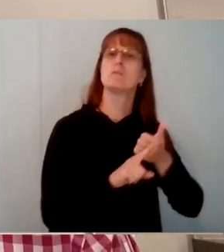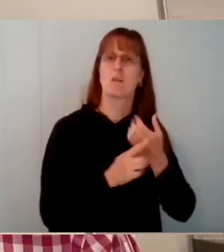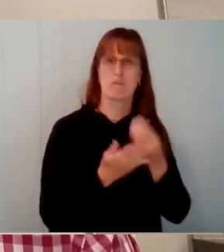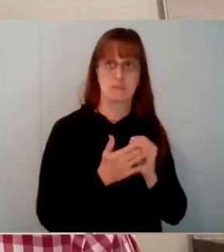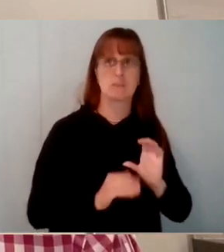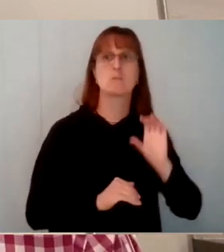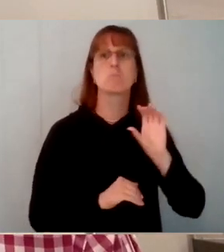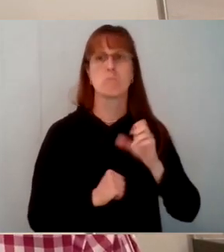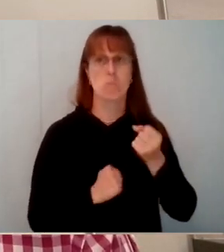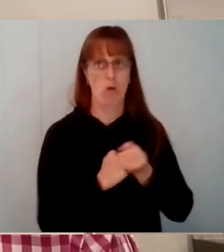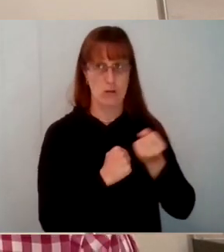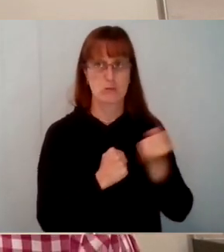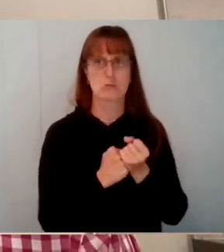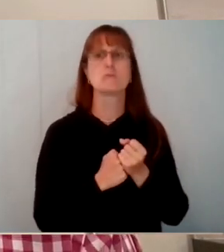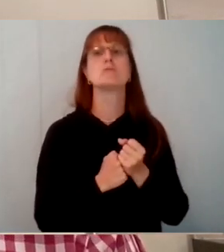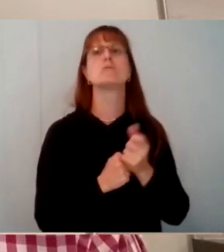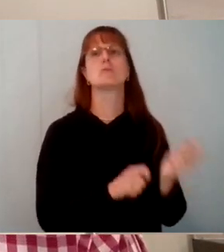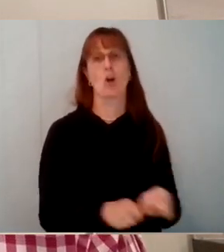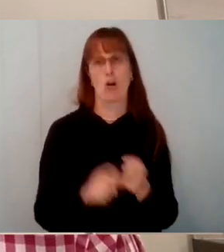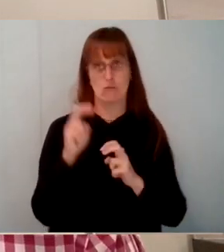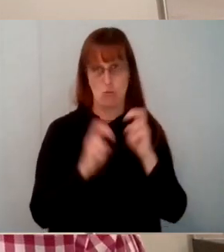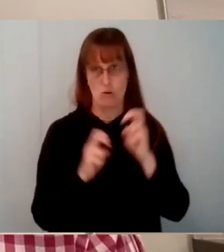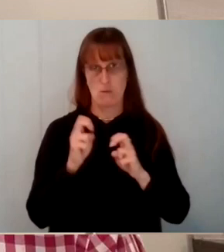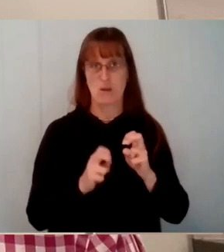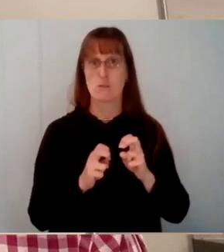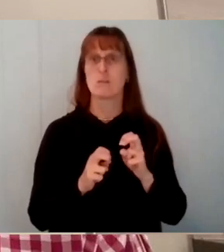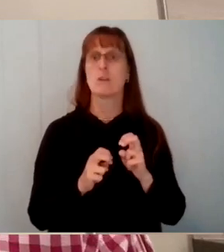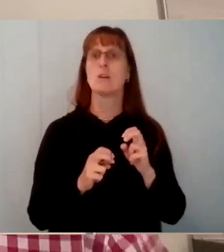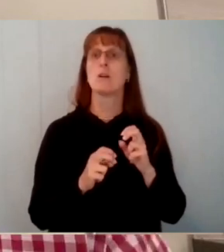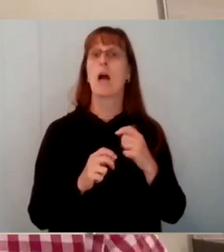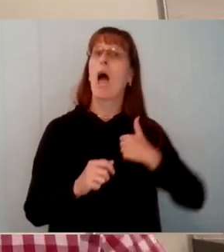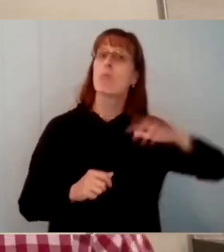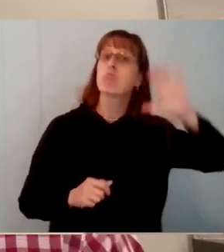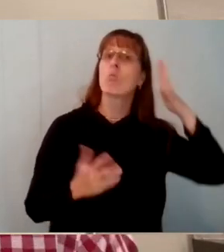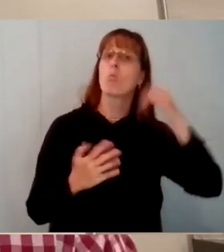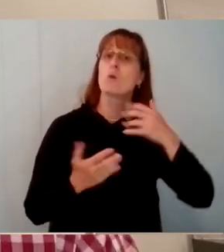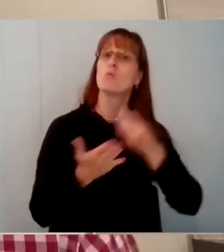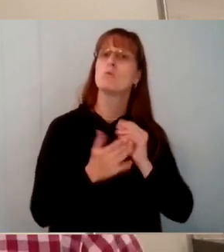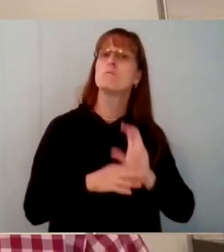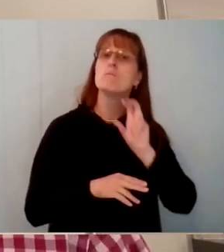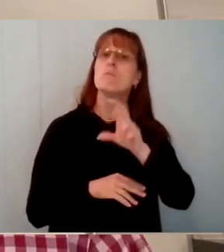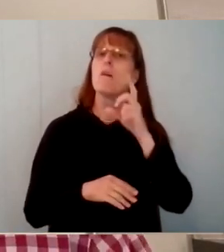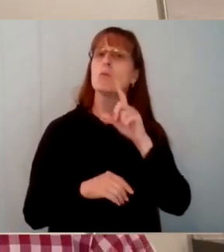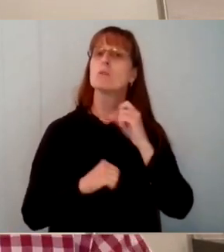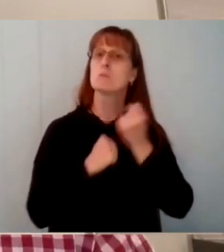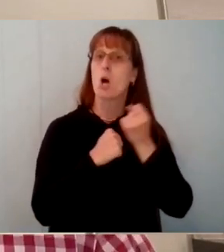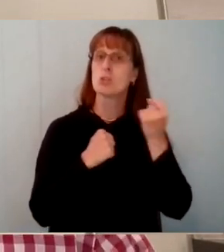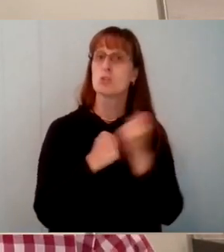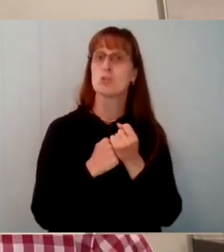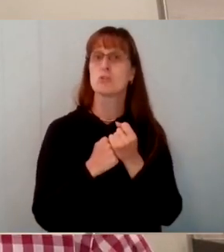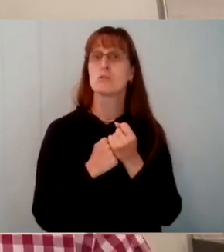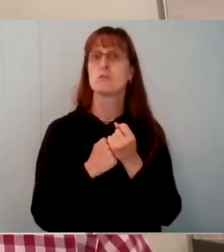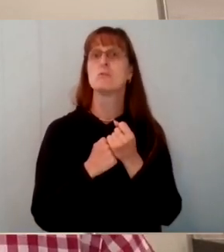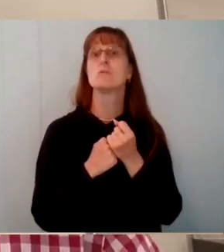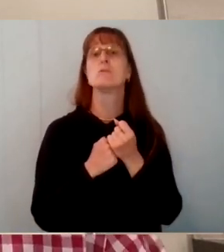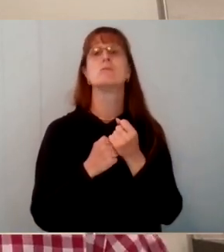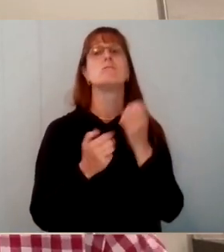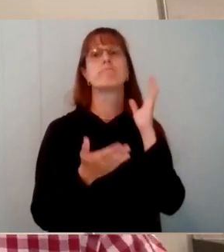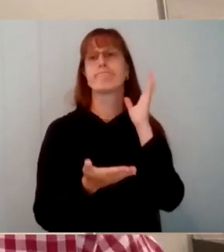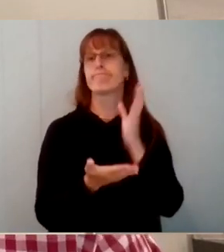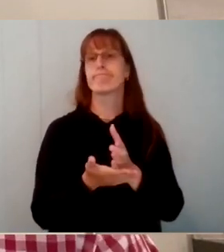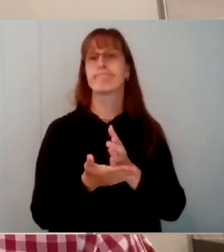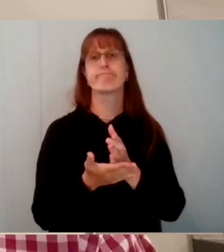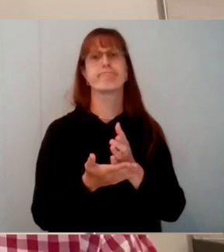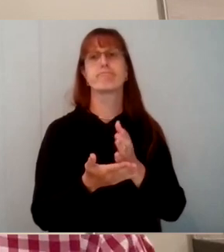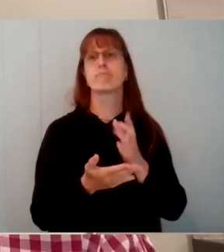and ad book sponsor as well. And so those sponsorship opportunities close up on Monday, and they go to our COVID-19 relief